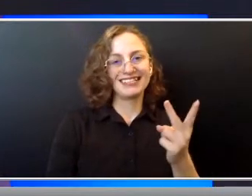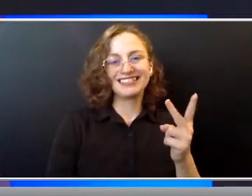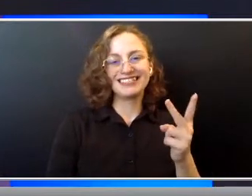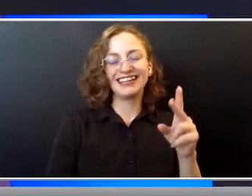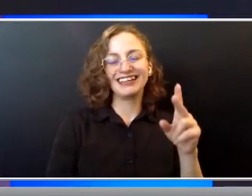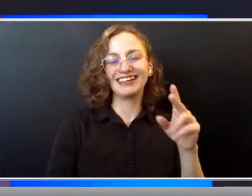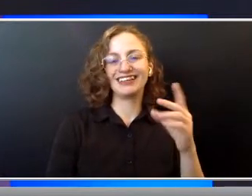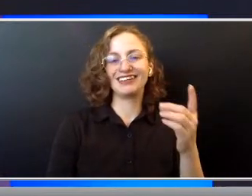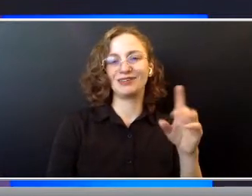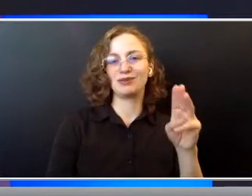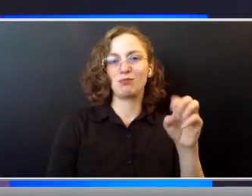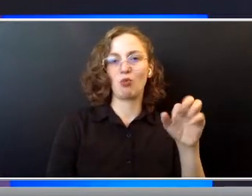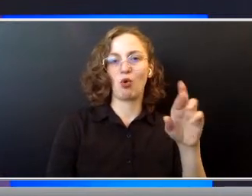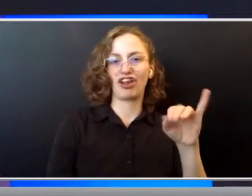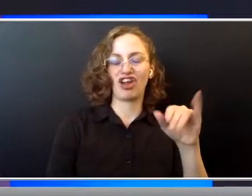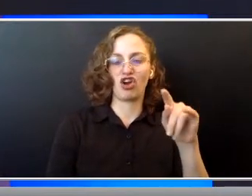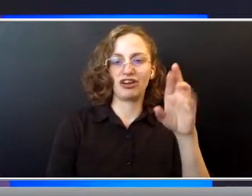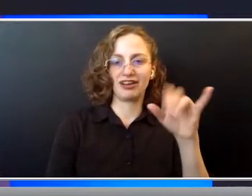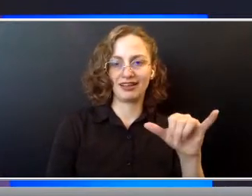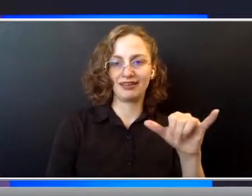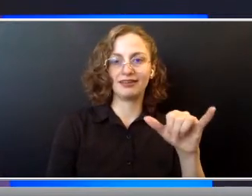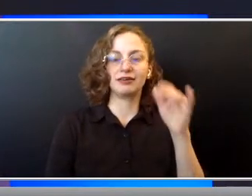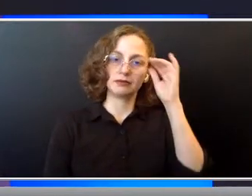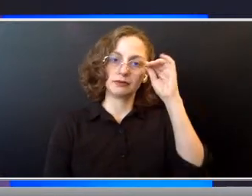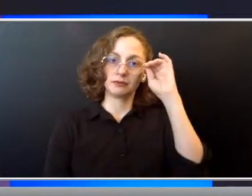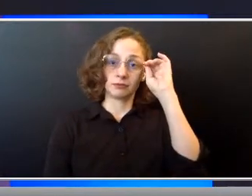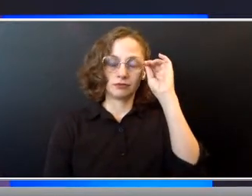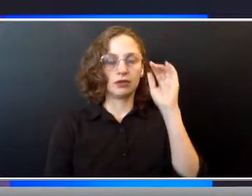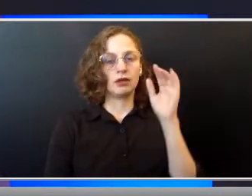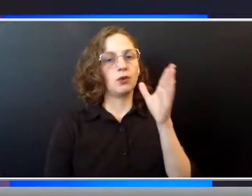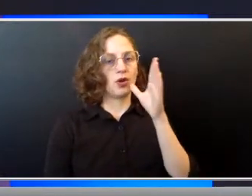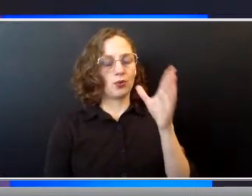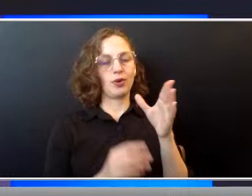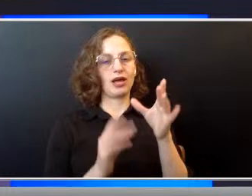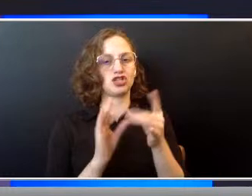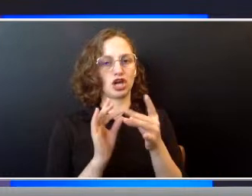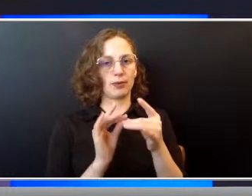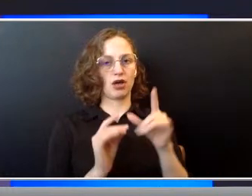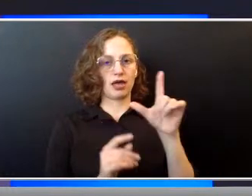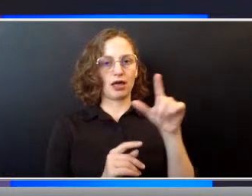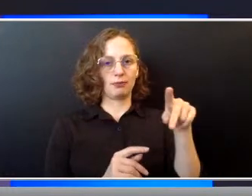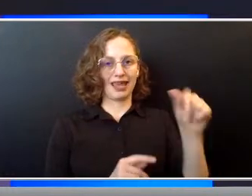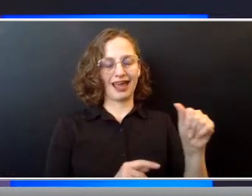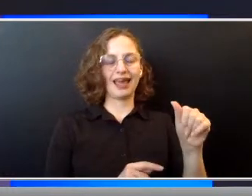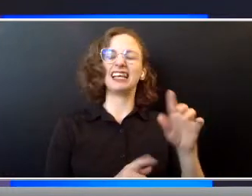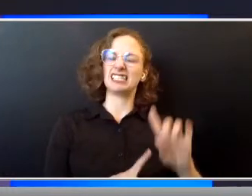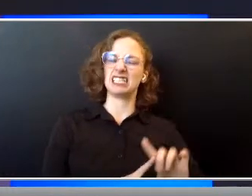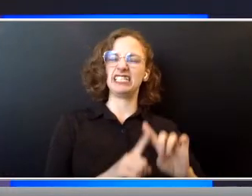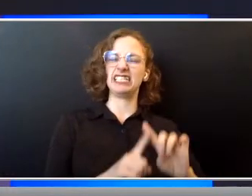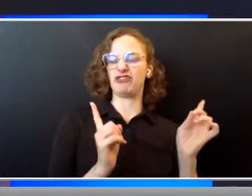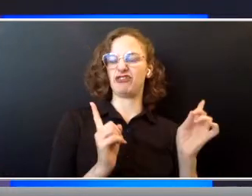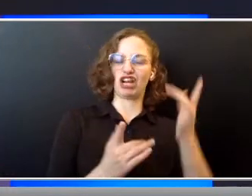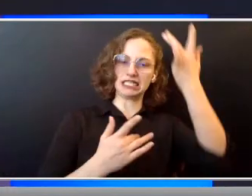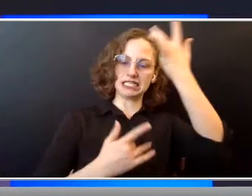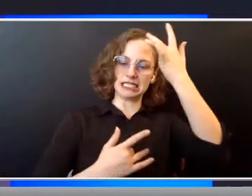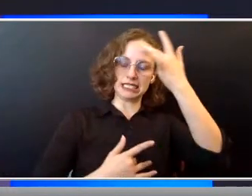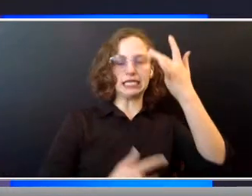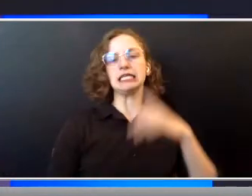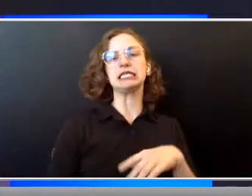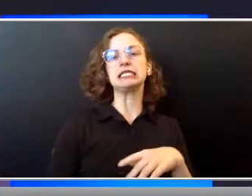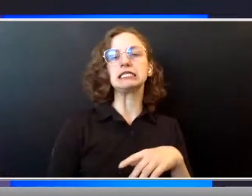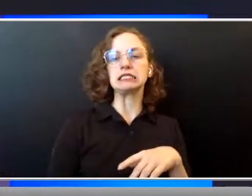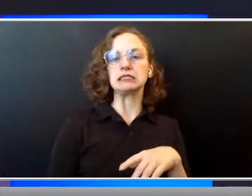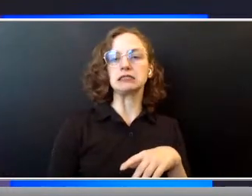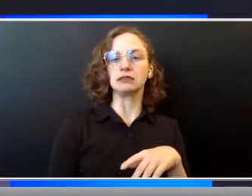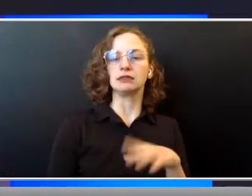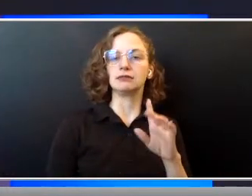lipoprotein A, in a minute, because that's a bit different from what Aubrey has, right, but so important. going to put a pin in that, get to that in a second. I